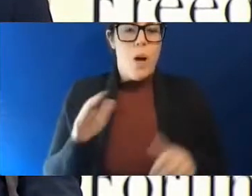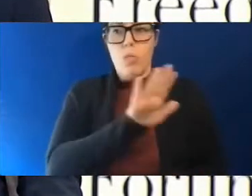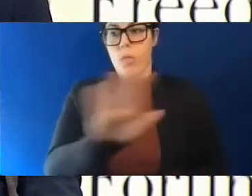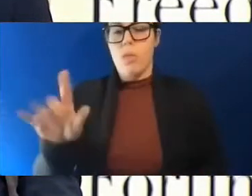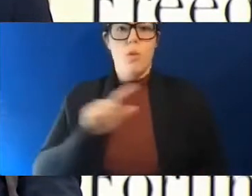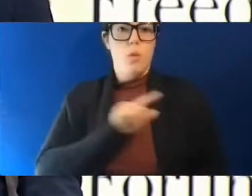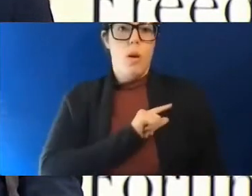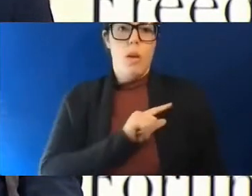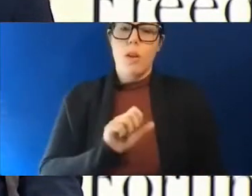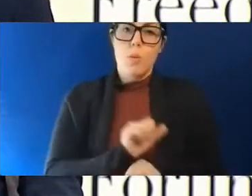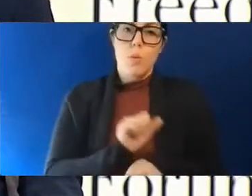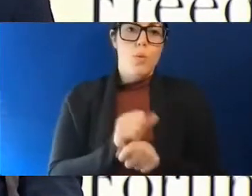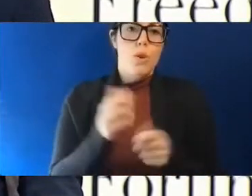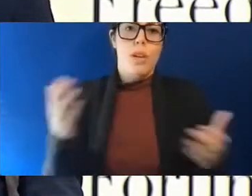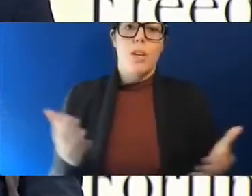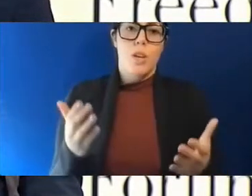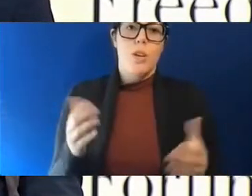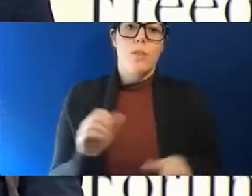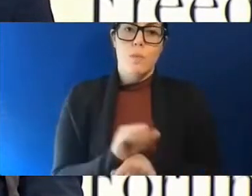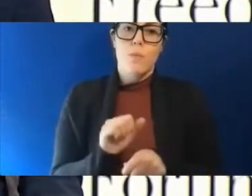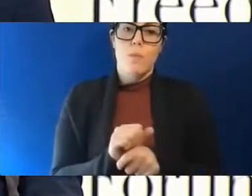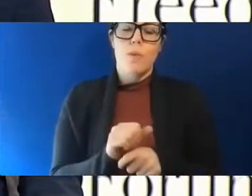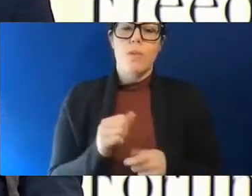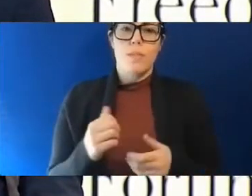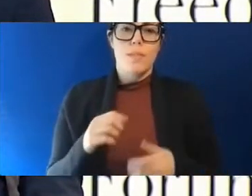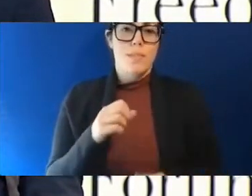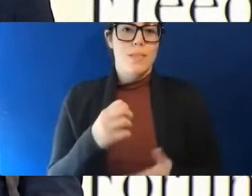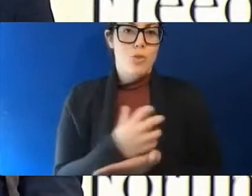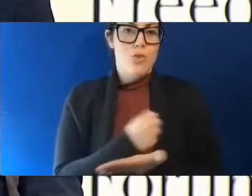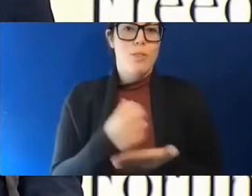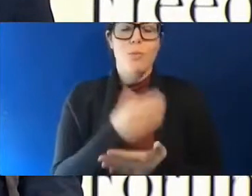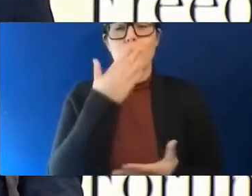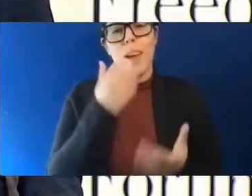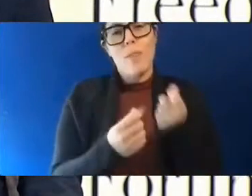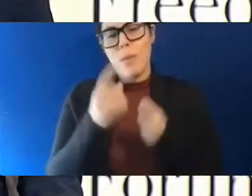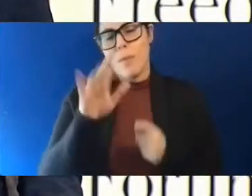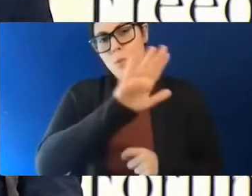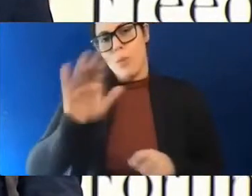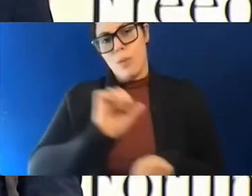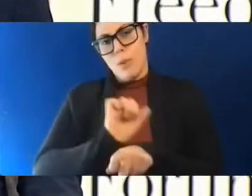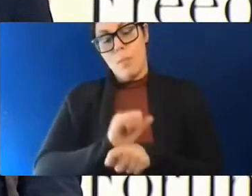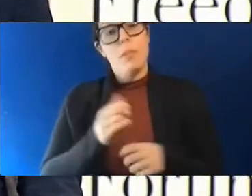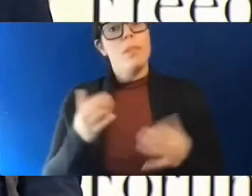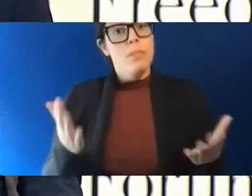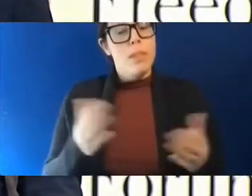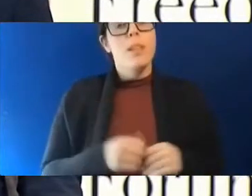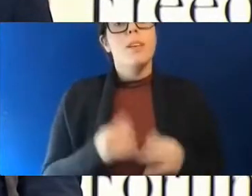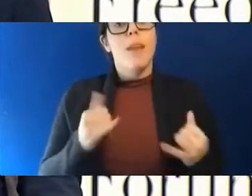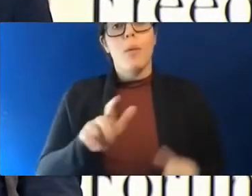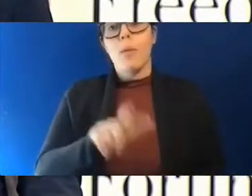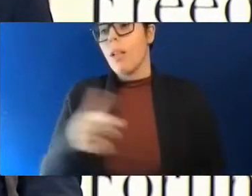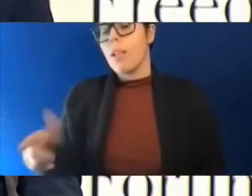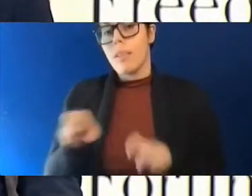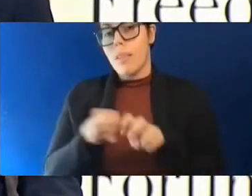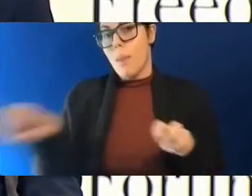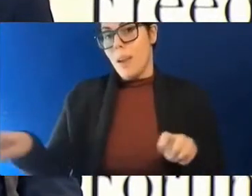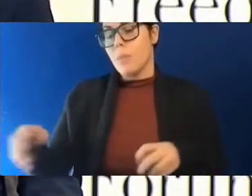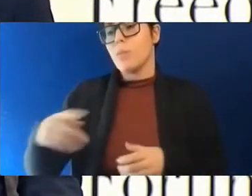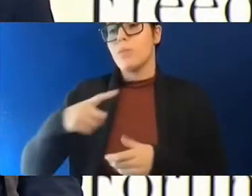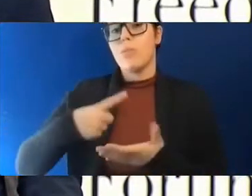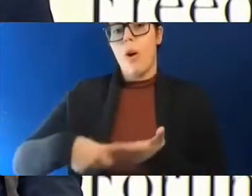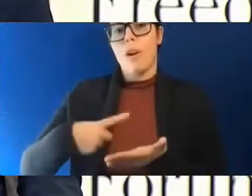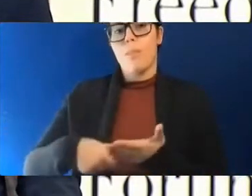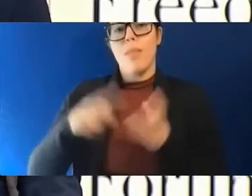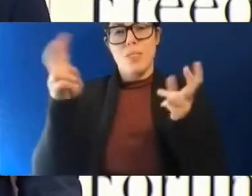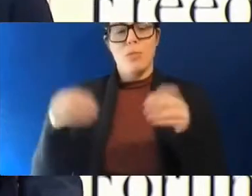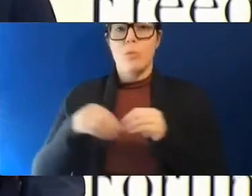career staff here at Treasury, and I want to thank all of them for their efforts. With that, I'd like to move to our panel, who will talk about these issues in